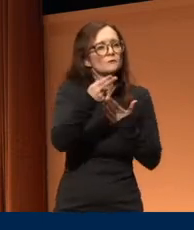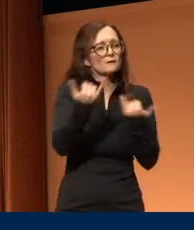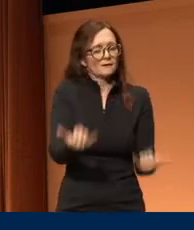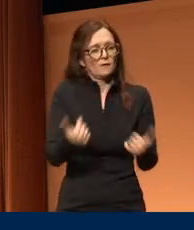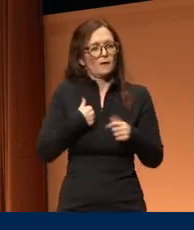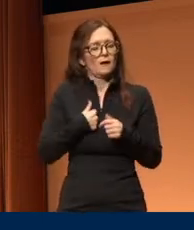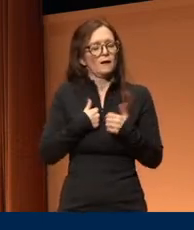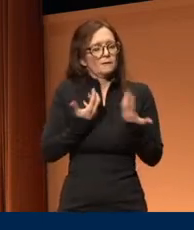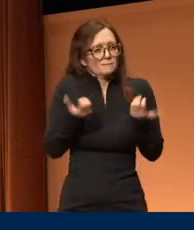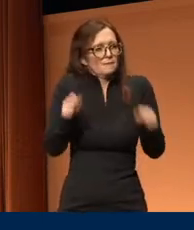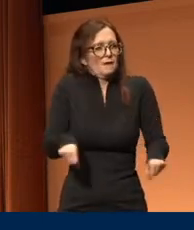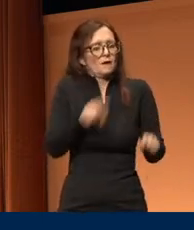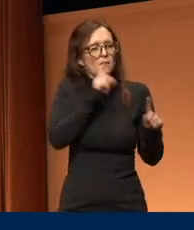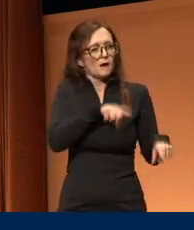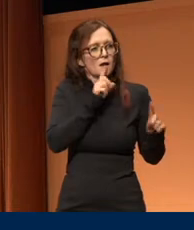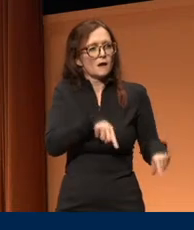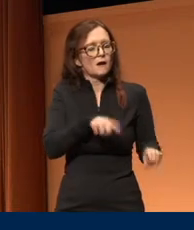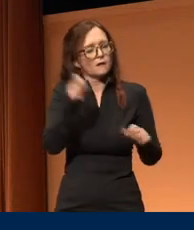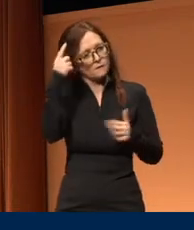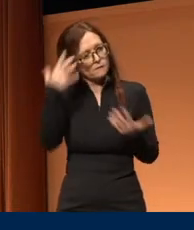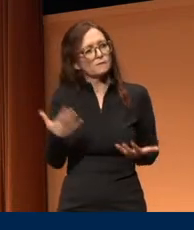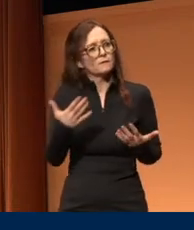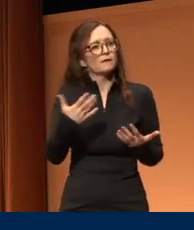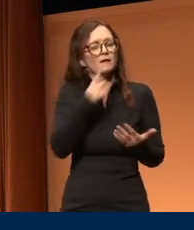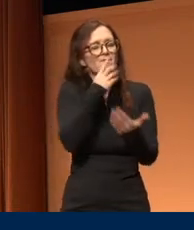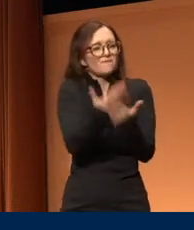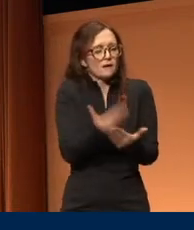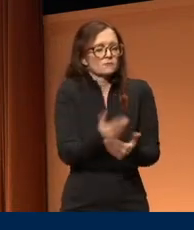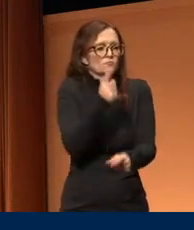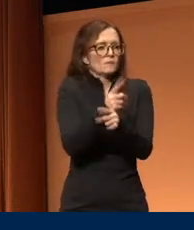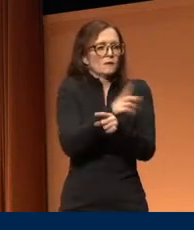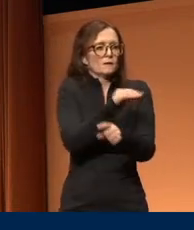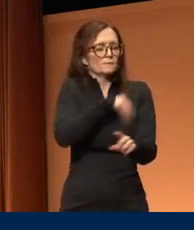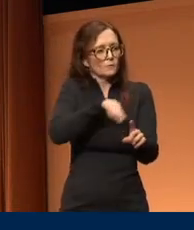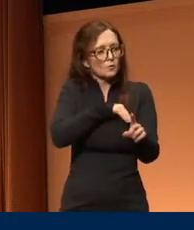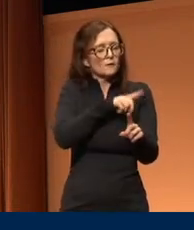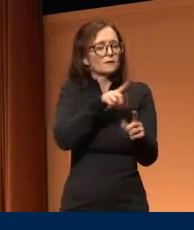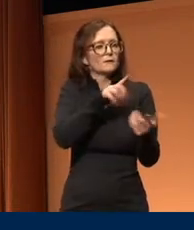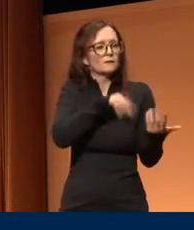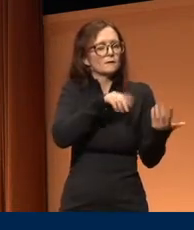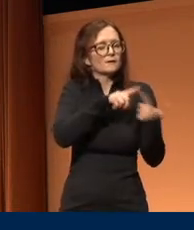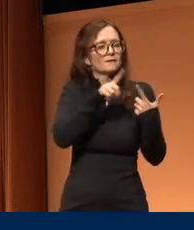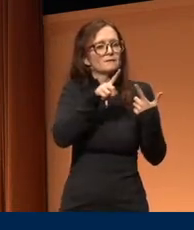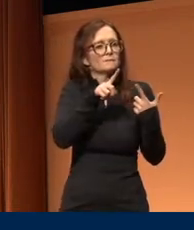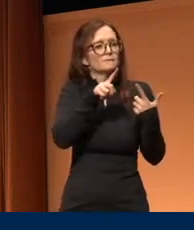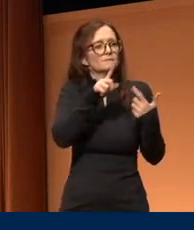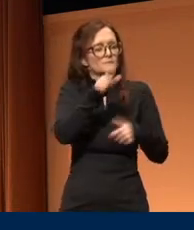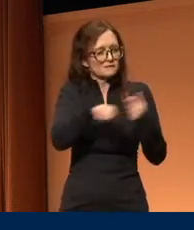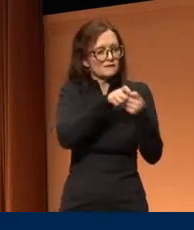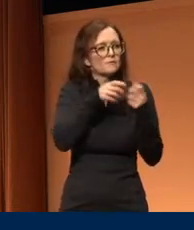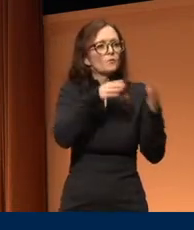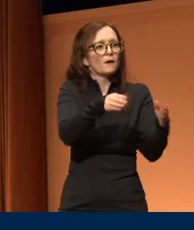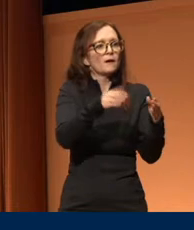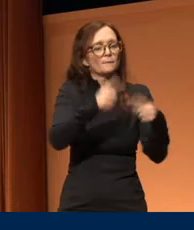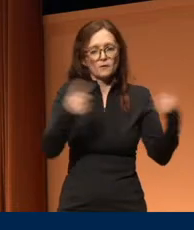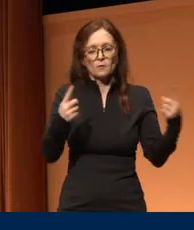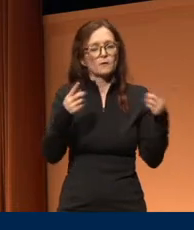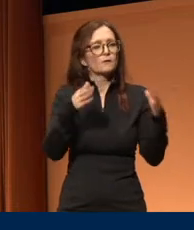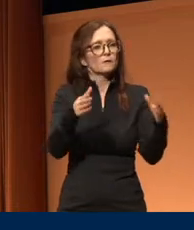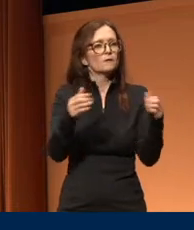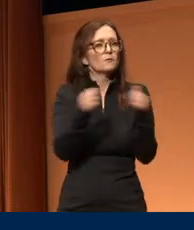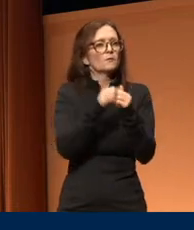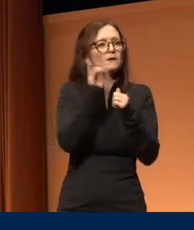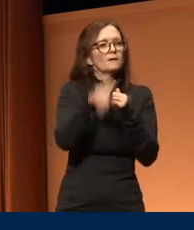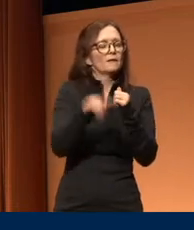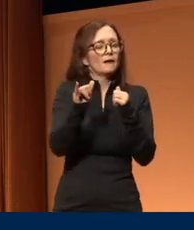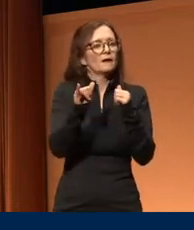answer the questions posed by the government in a factually correct and morally and politically relevant way, by contrast, say, with a